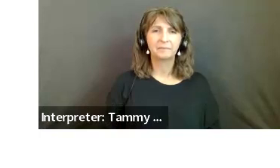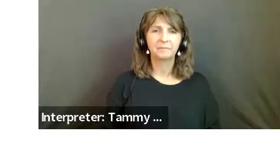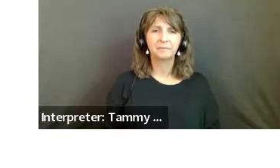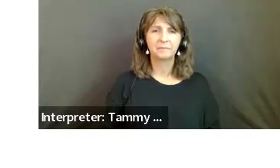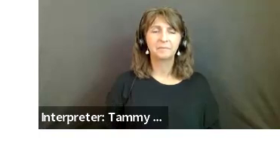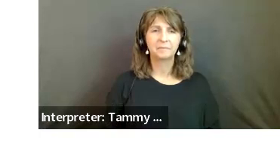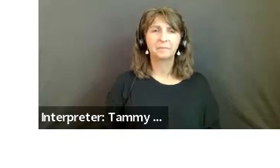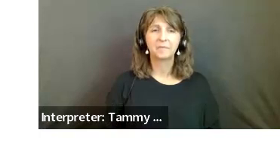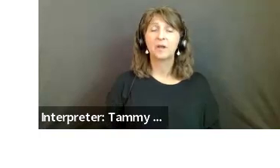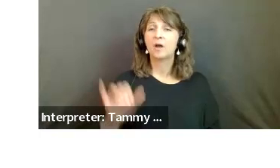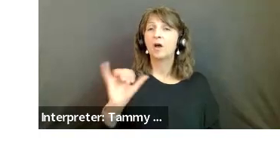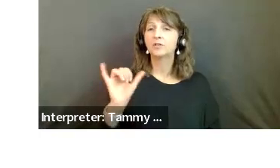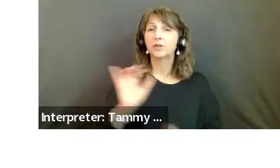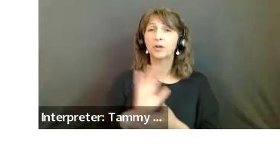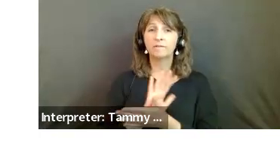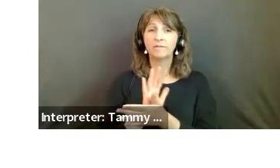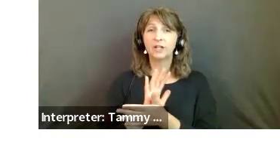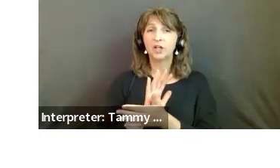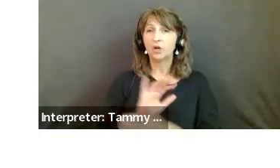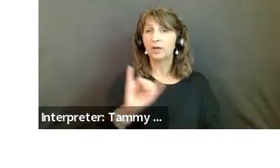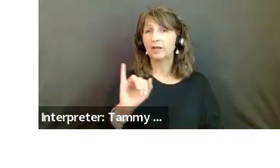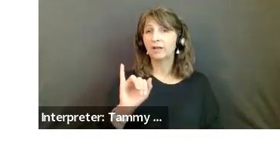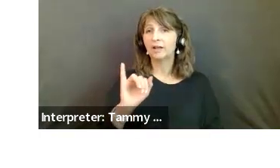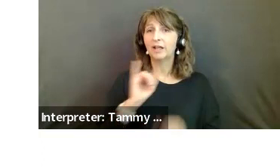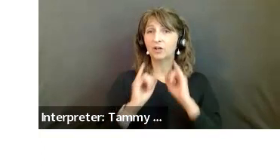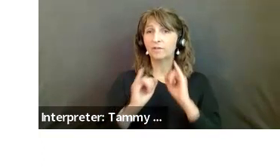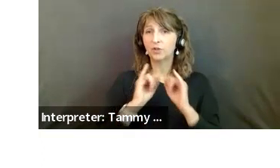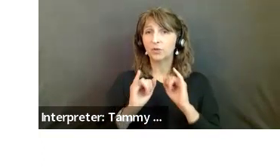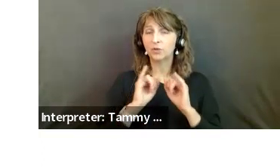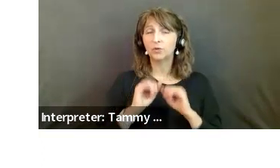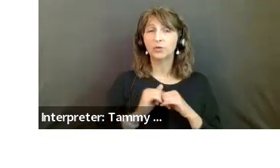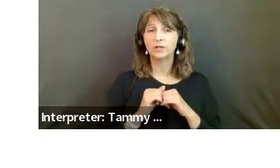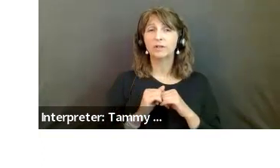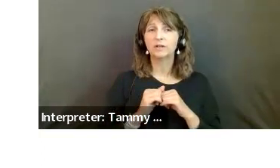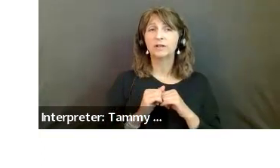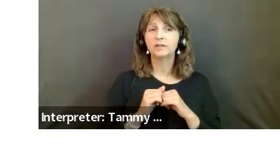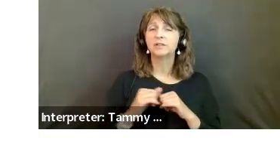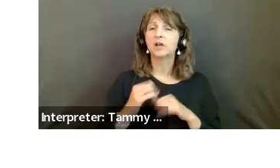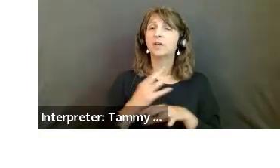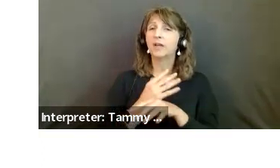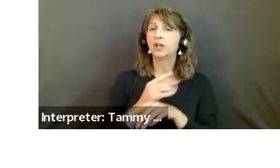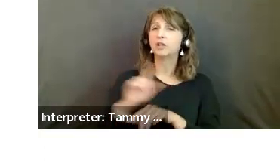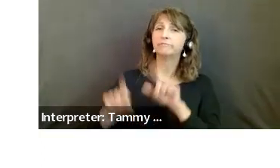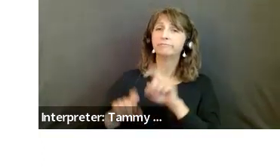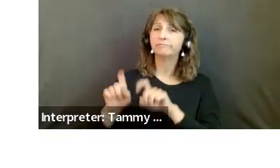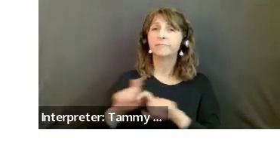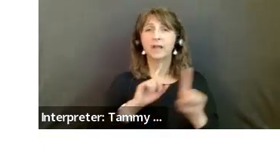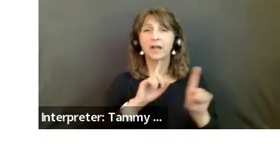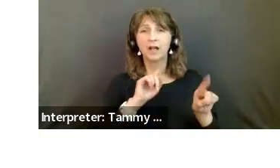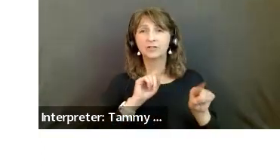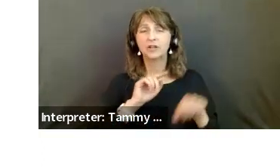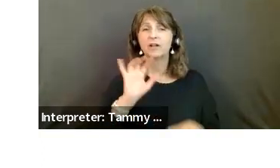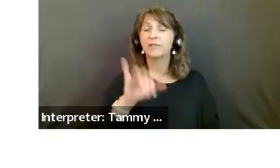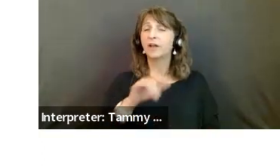have our video interviews, which are done by the lovely Sydney on our